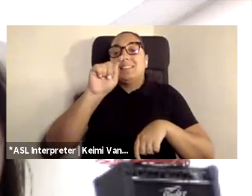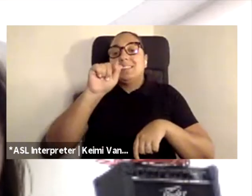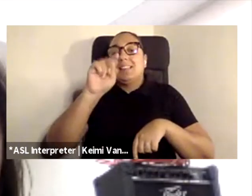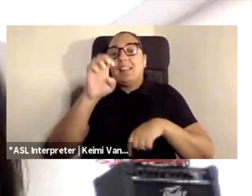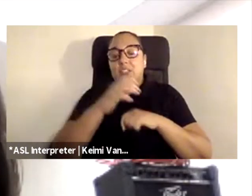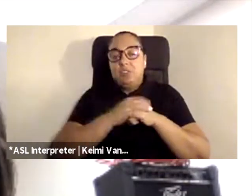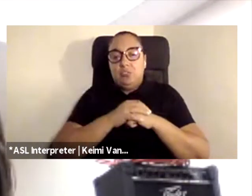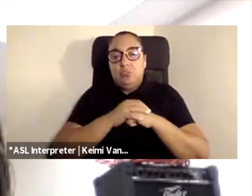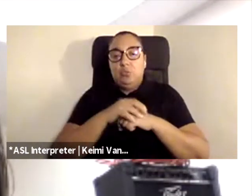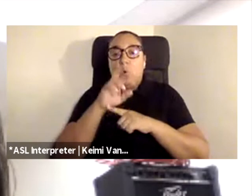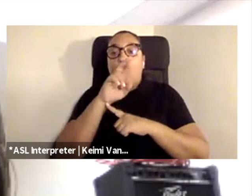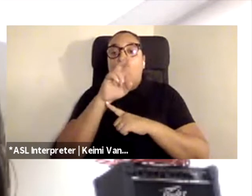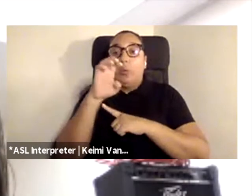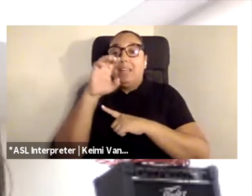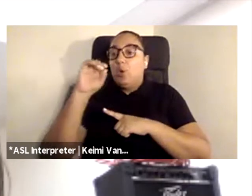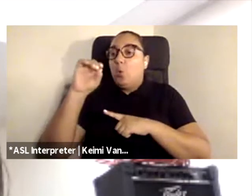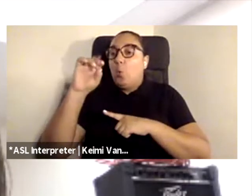reorientation, and recognize.